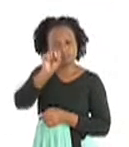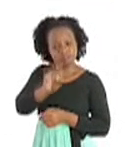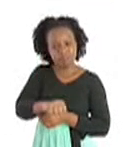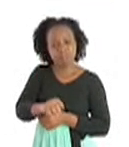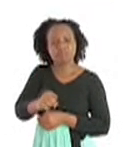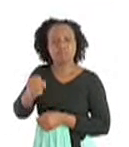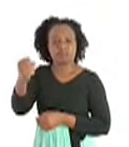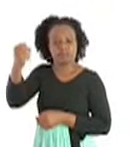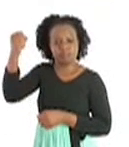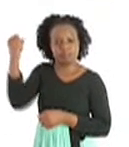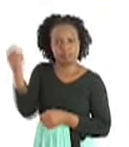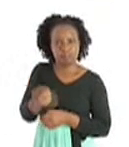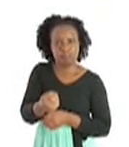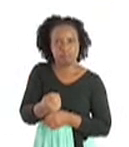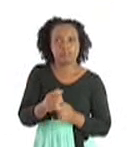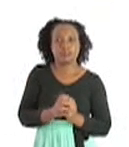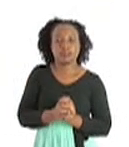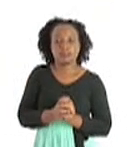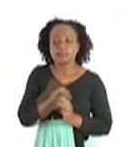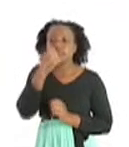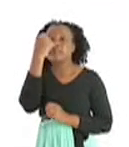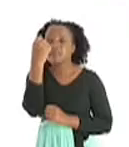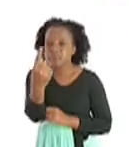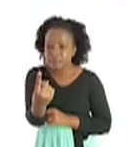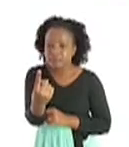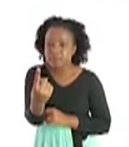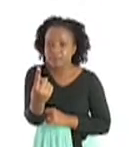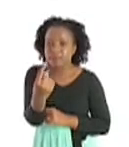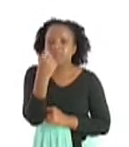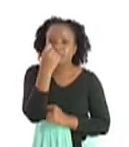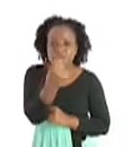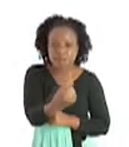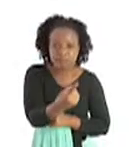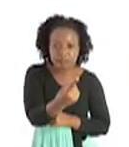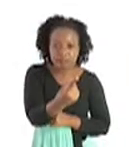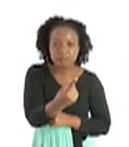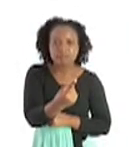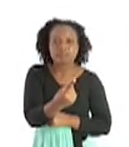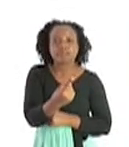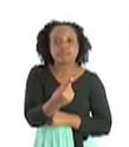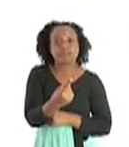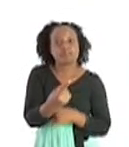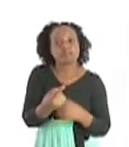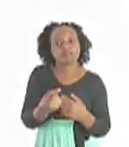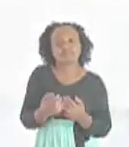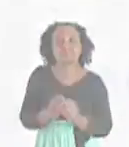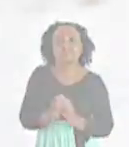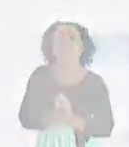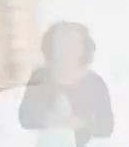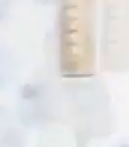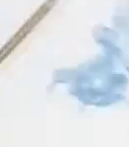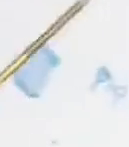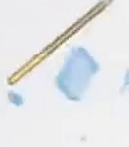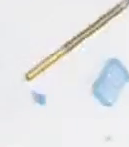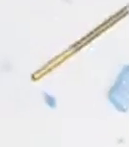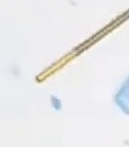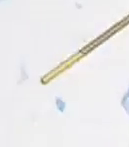capital letter. Chanel, do you understand that one? Do you have any question?